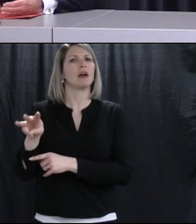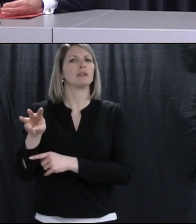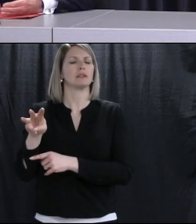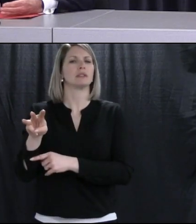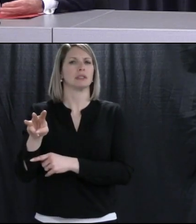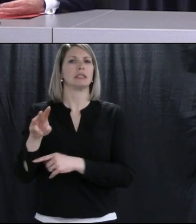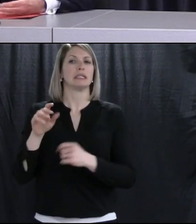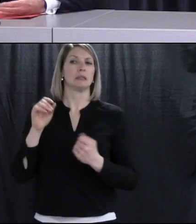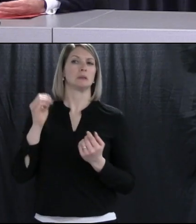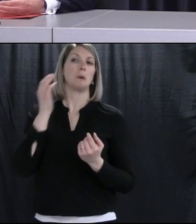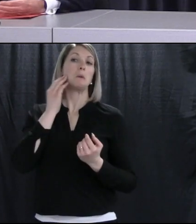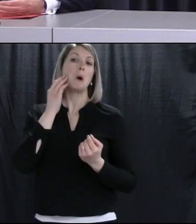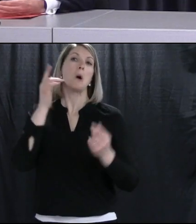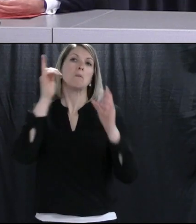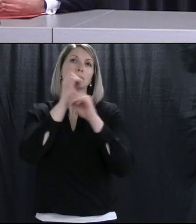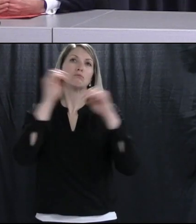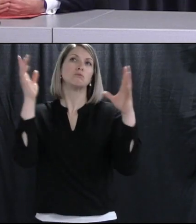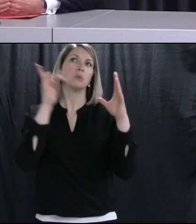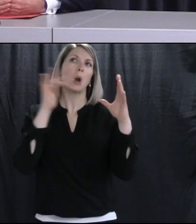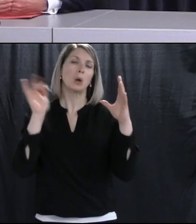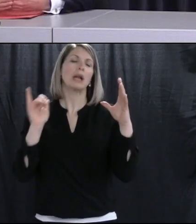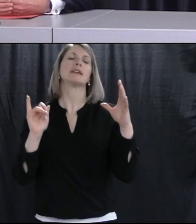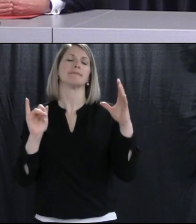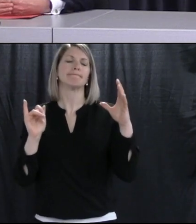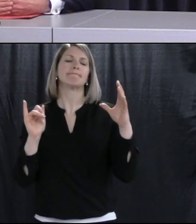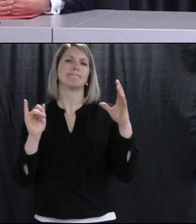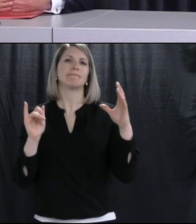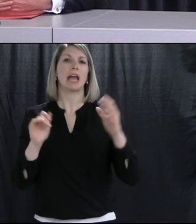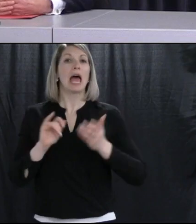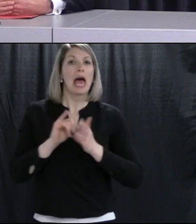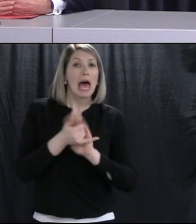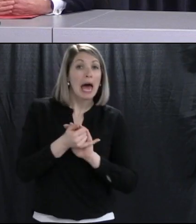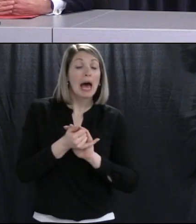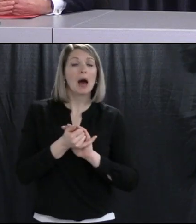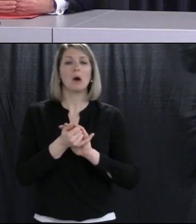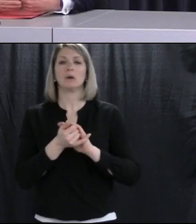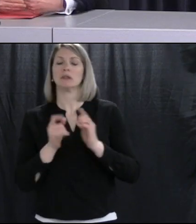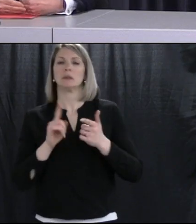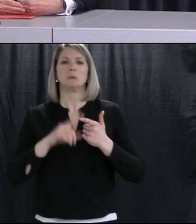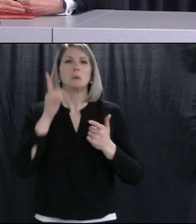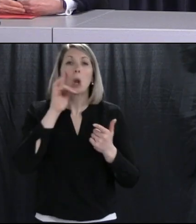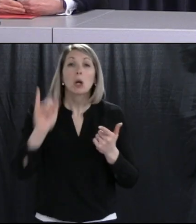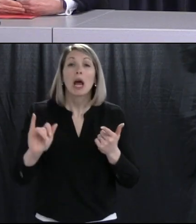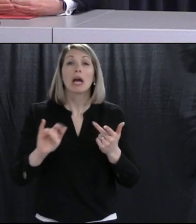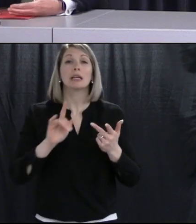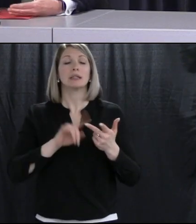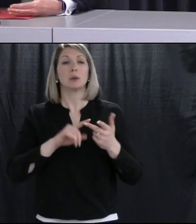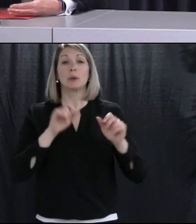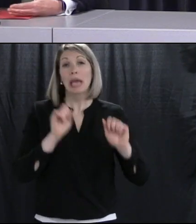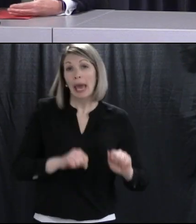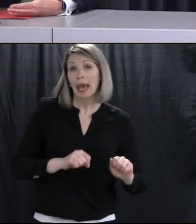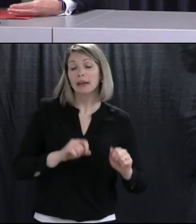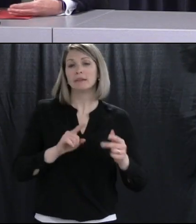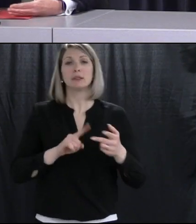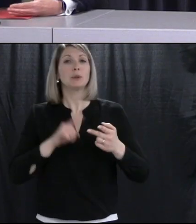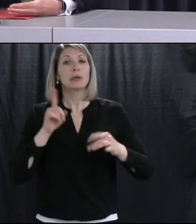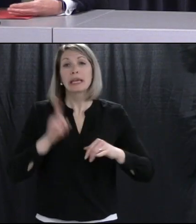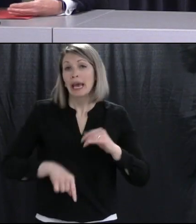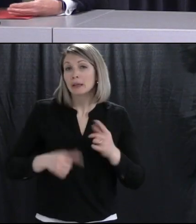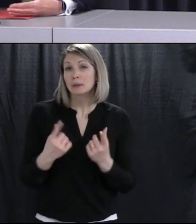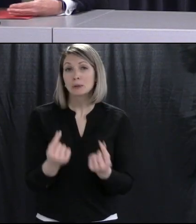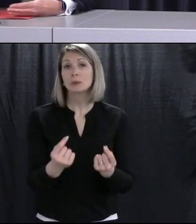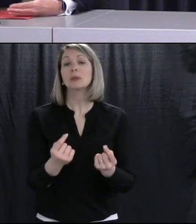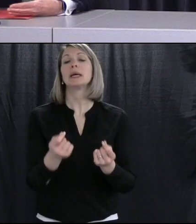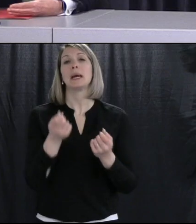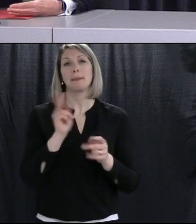to self-isolate increases. How to do it, what it entails, what you can't do, and what you can do. People